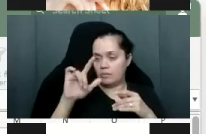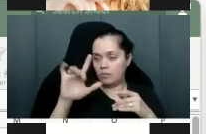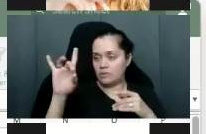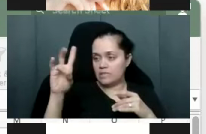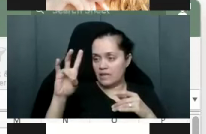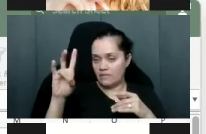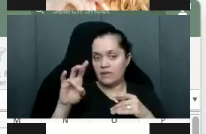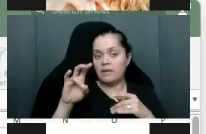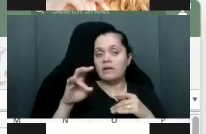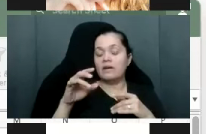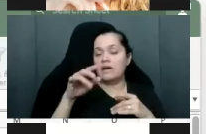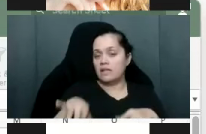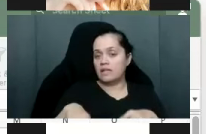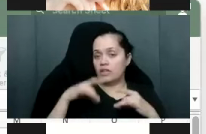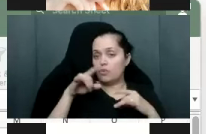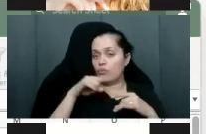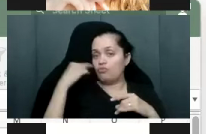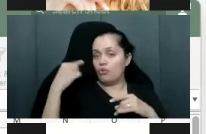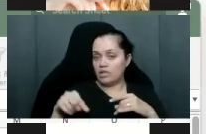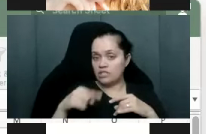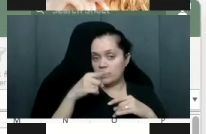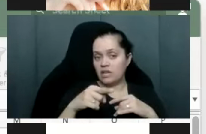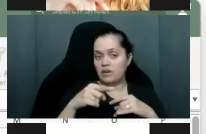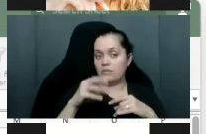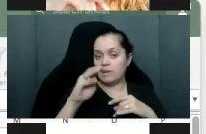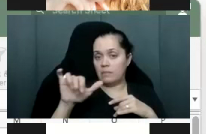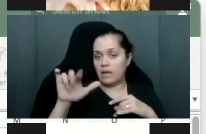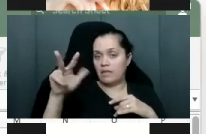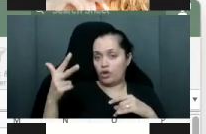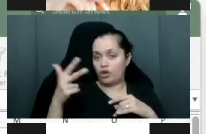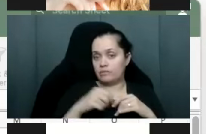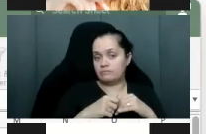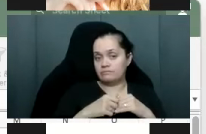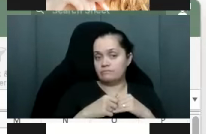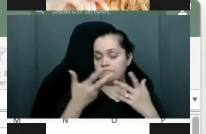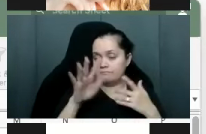a place in the Russian domain, that will be on May 3rd.